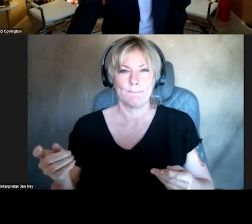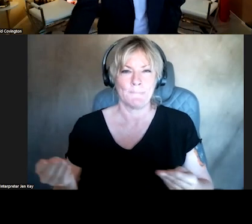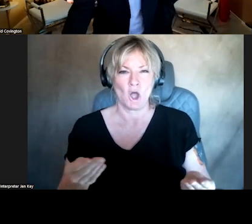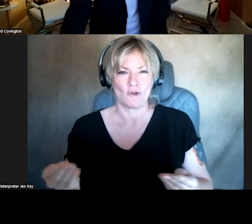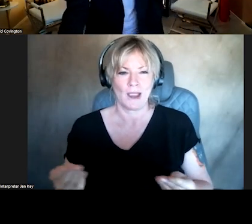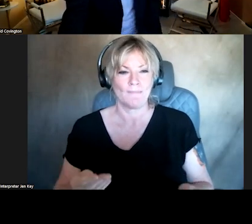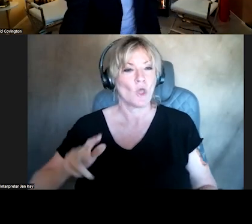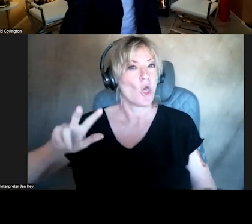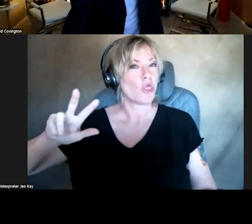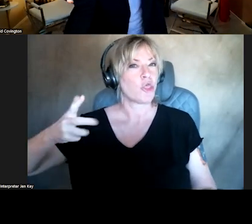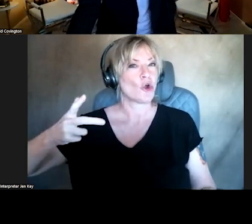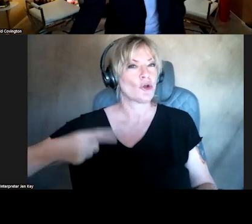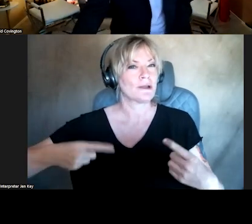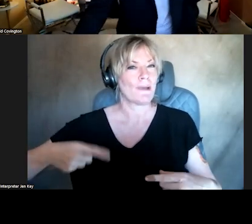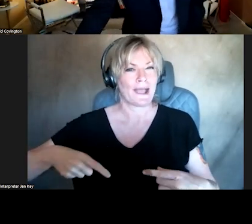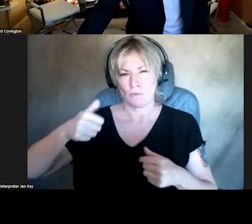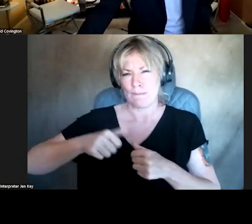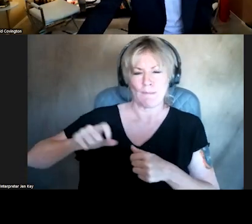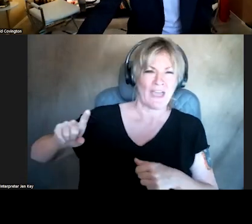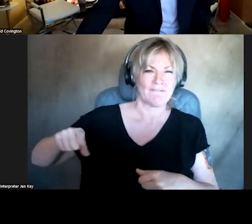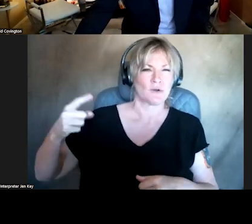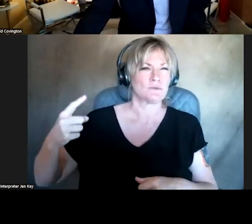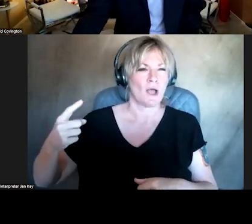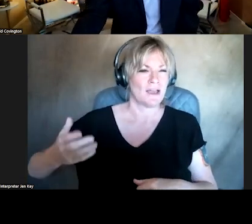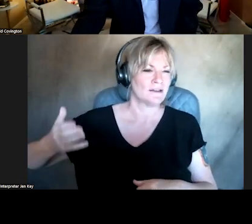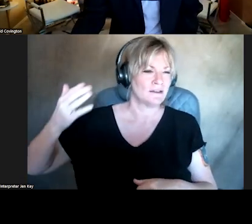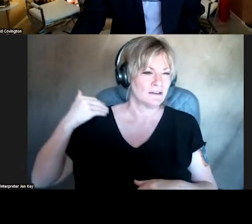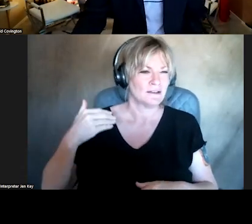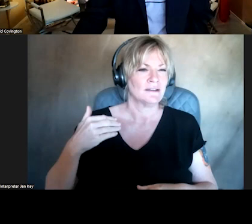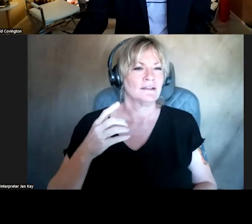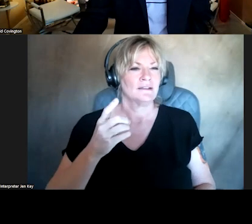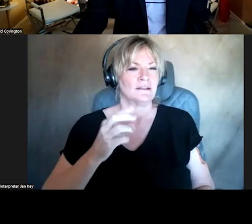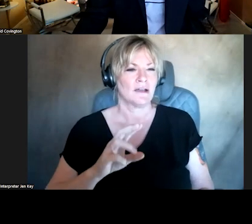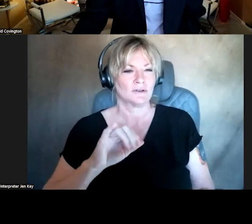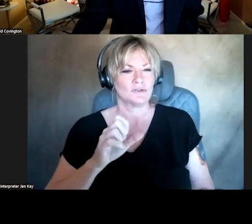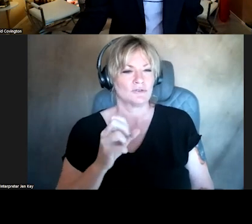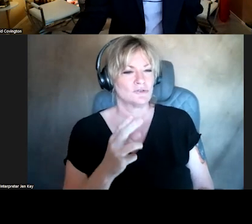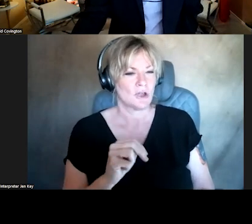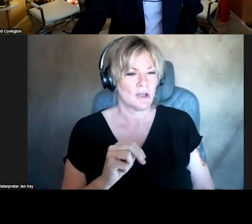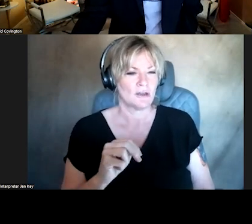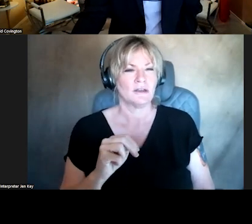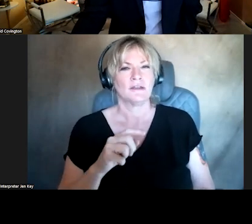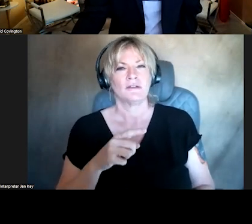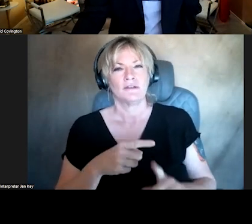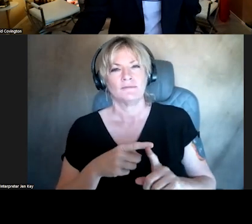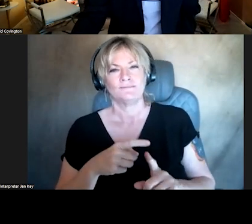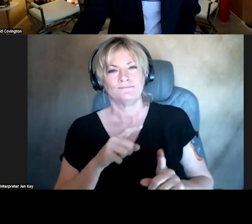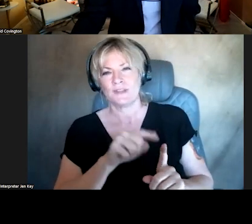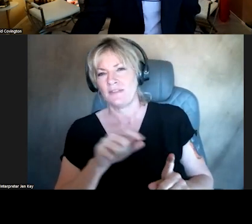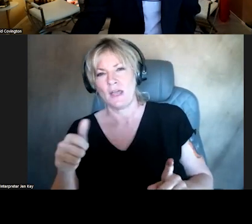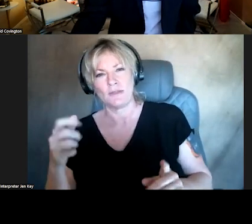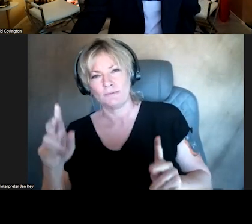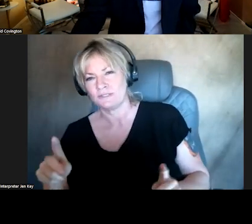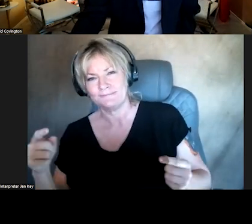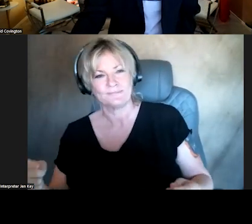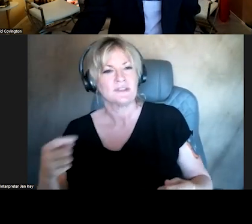You'll recall the first debate, Dave Atkins from Listen and Dr. John Draper from Behavioral Health Link looked at AI should be the